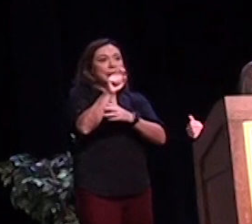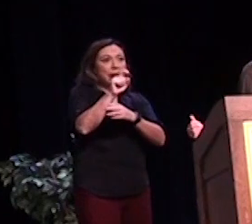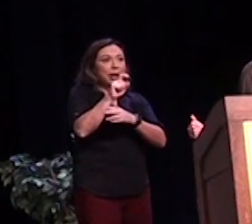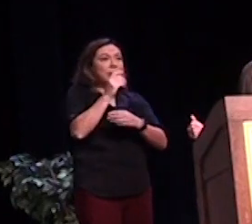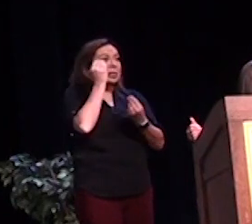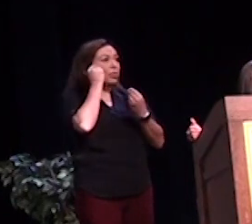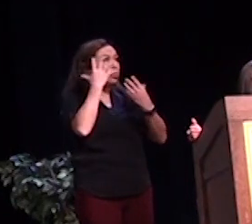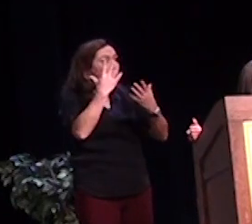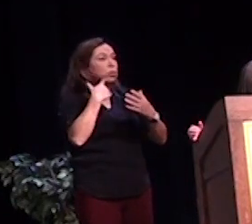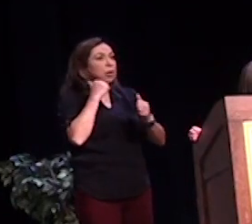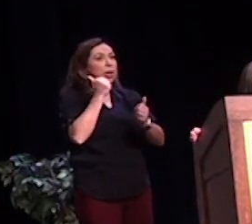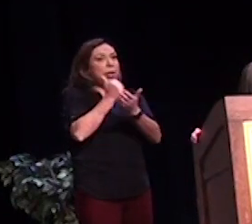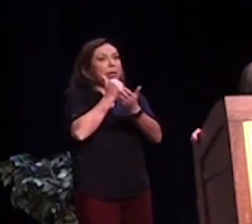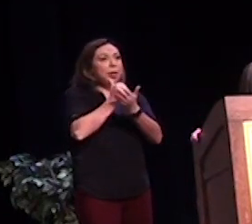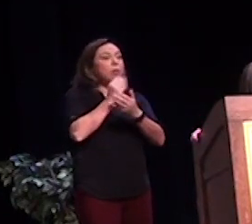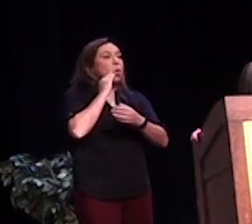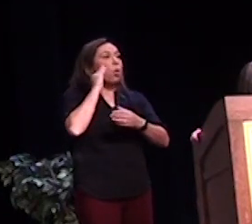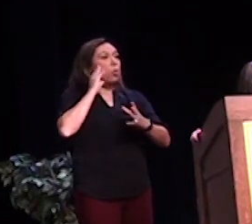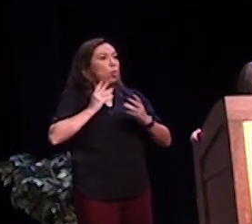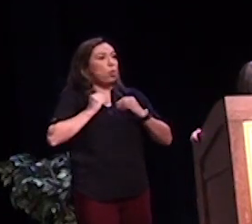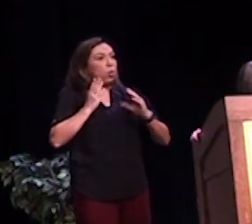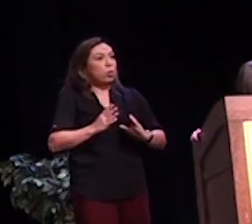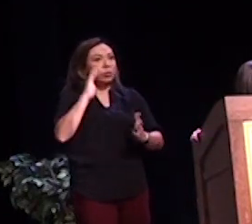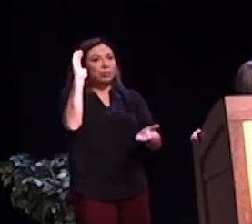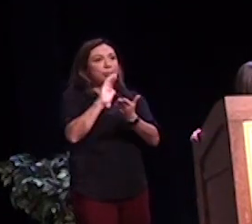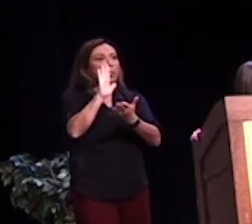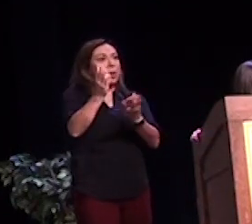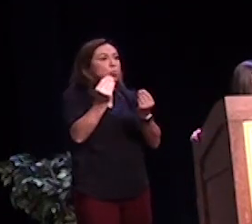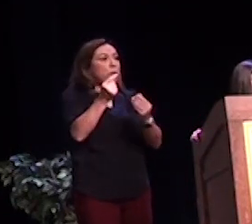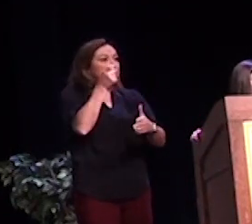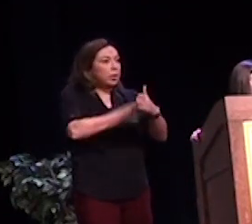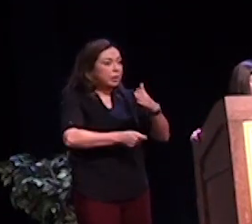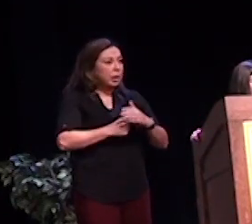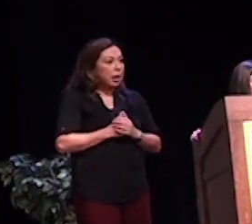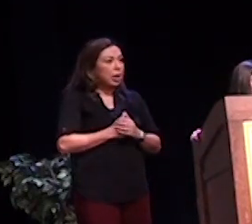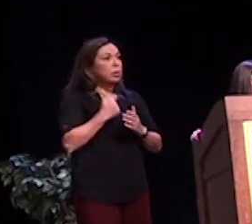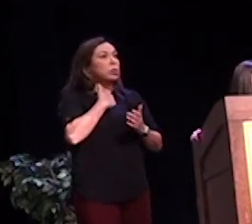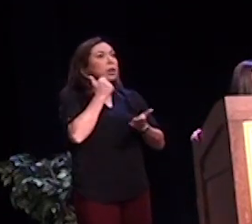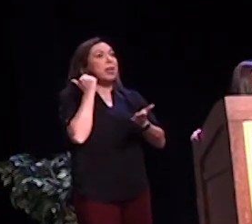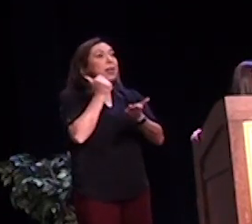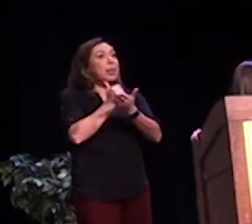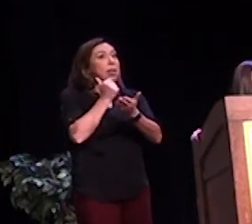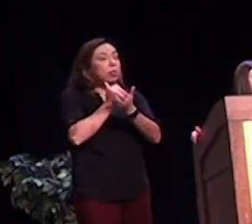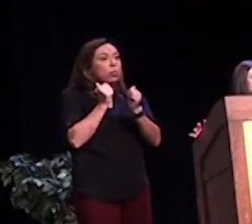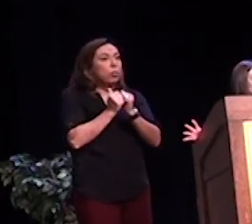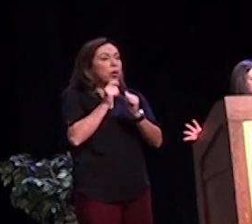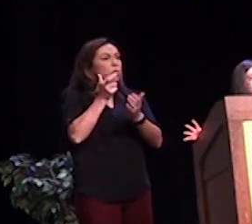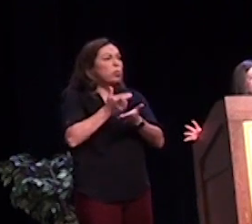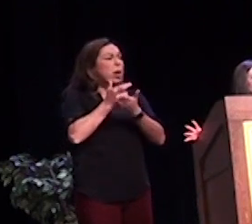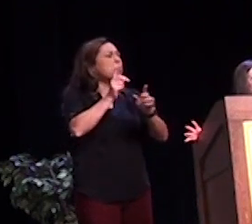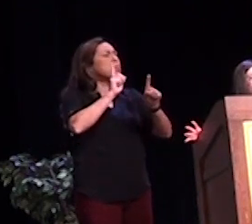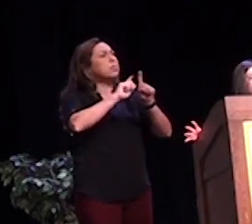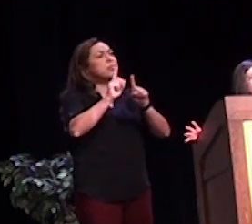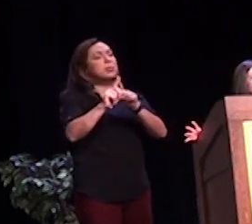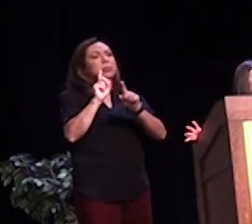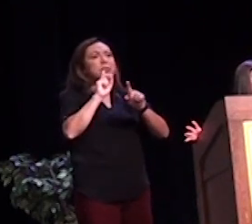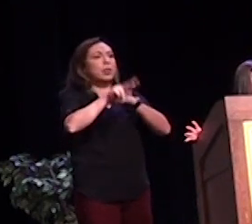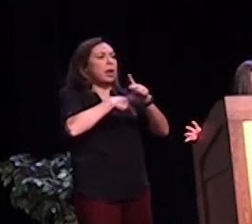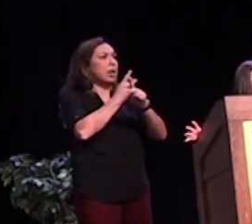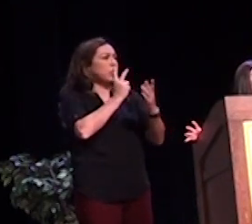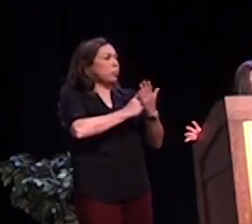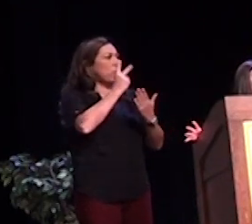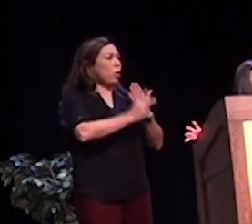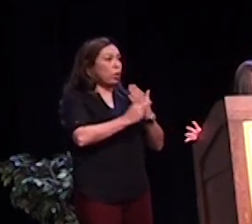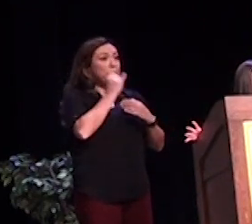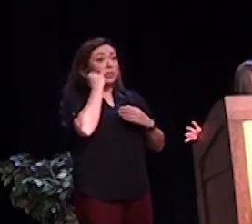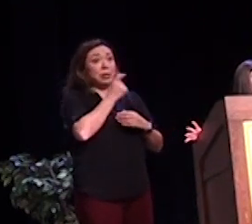lower their property taxes. We also help homeowners with rehab. So we have so many different programs. If you